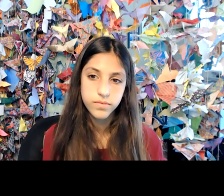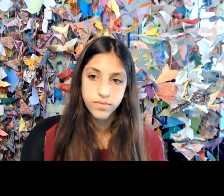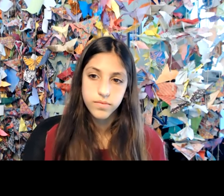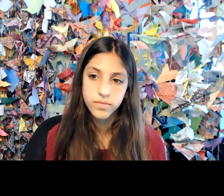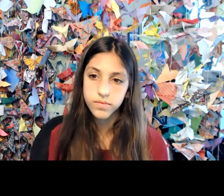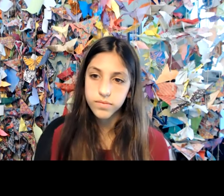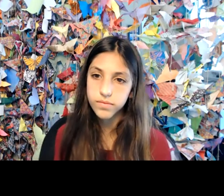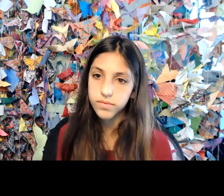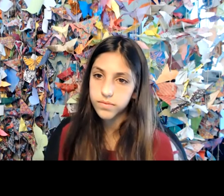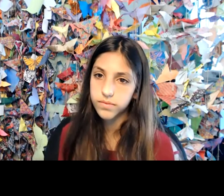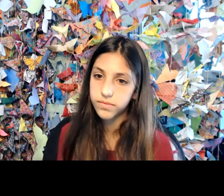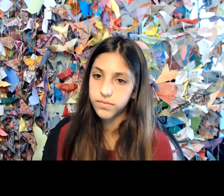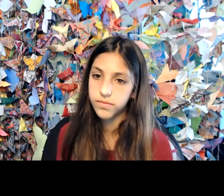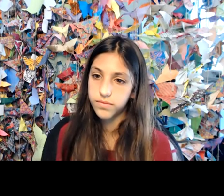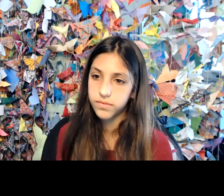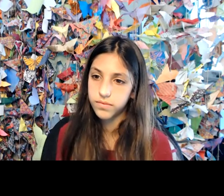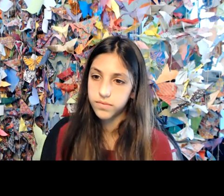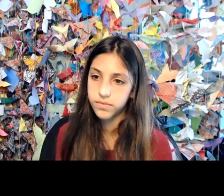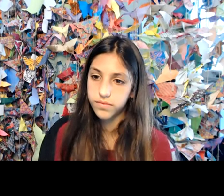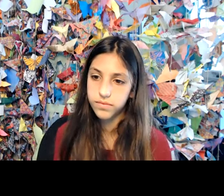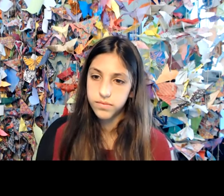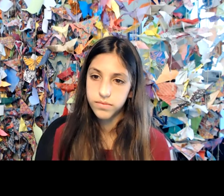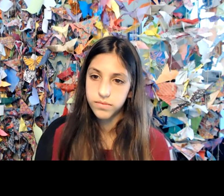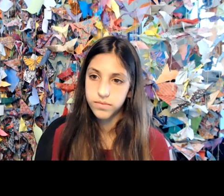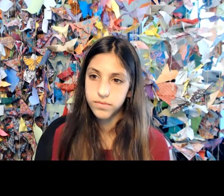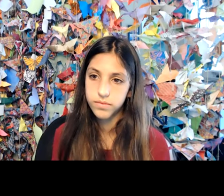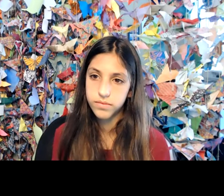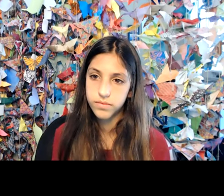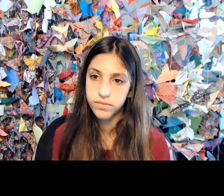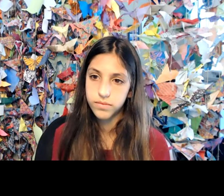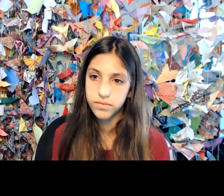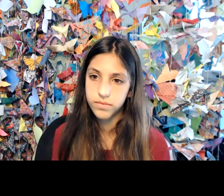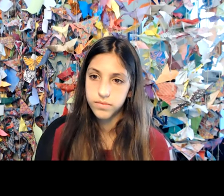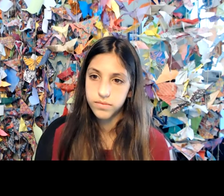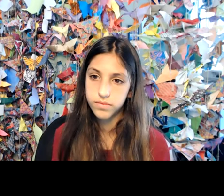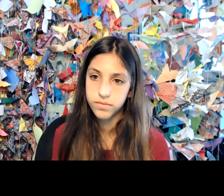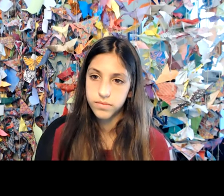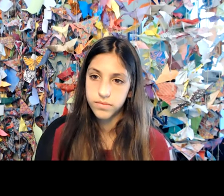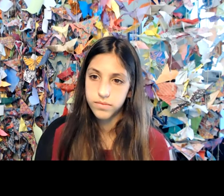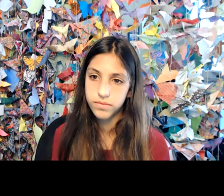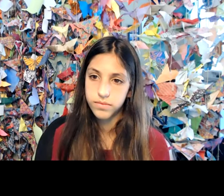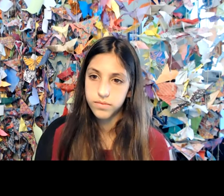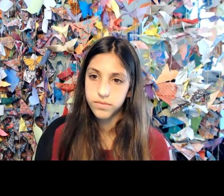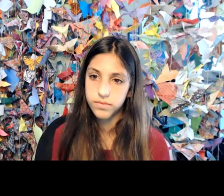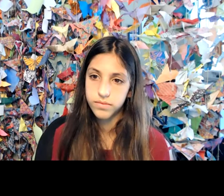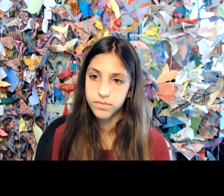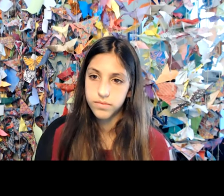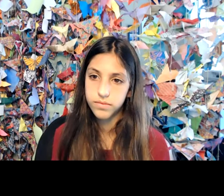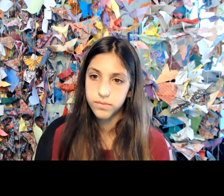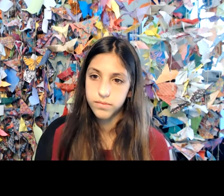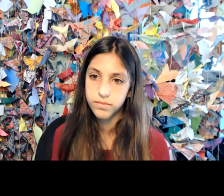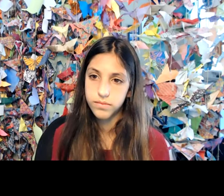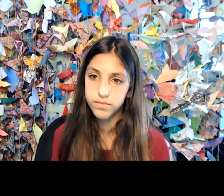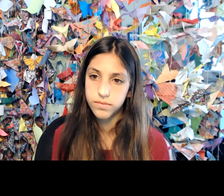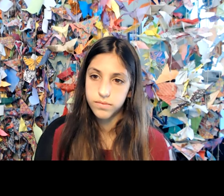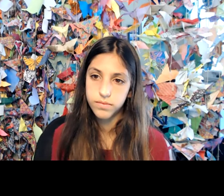next young artist, Keish Datz, who is a Blacktivist working with Philly Cam and does multimedia work. So we are going to